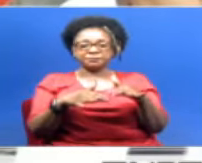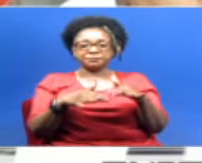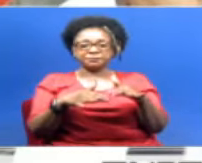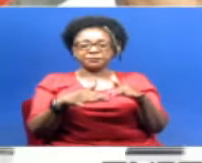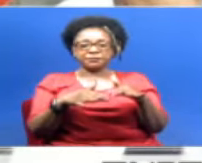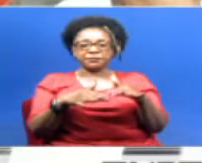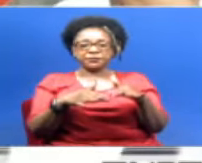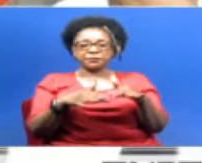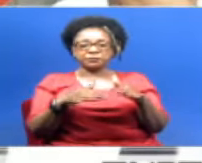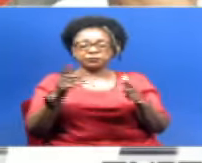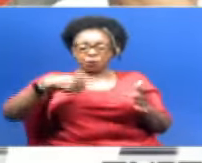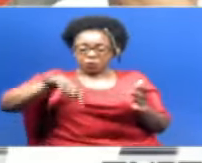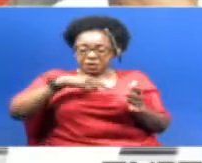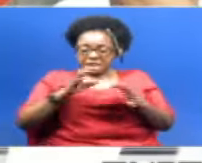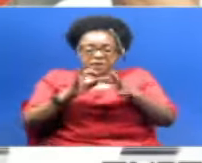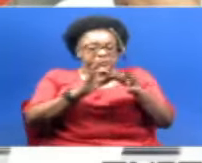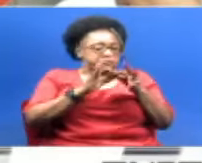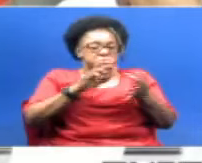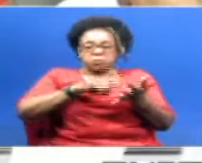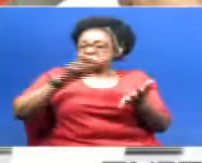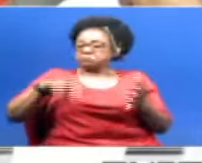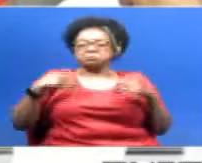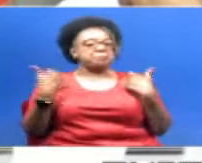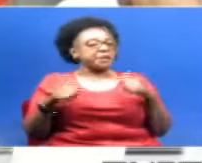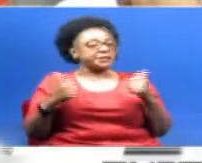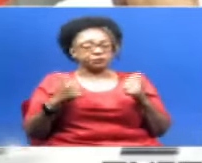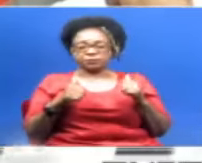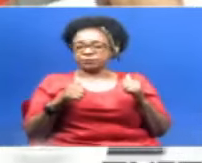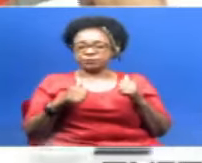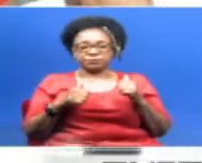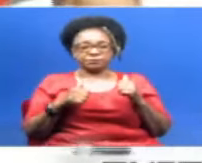We are in Azimio, we are not moving from Azimio.